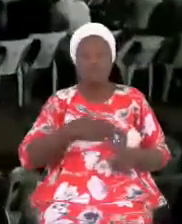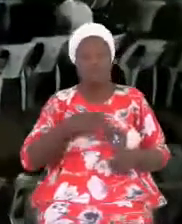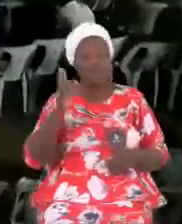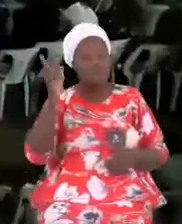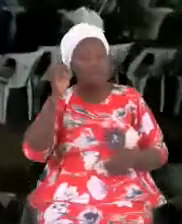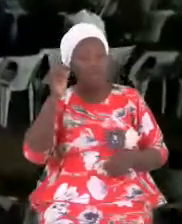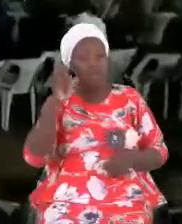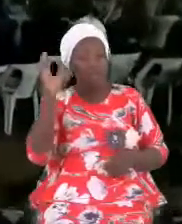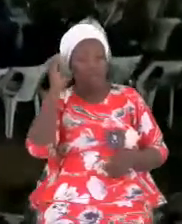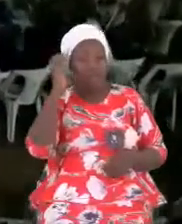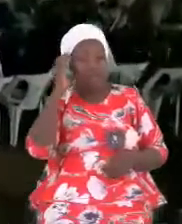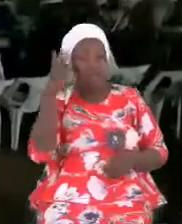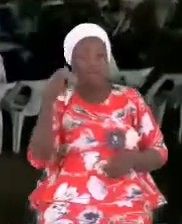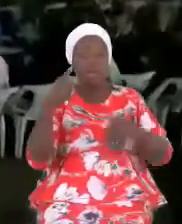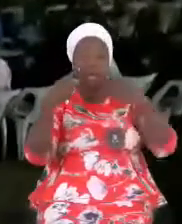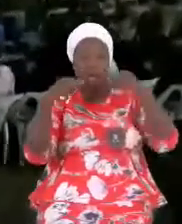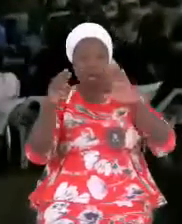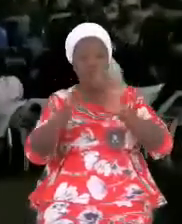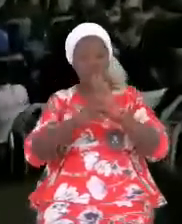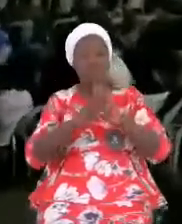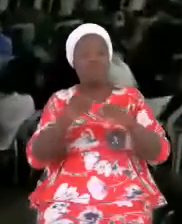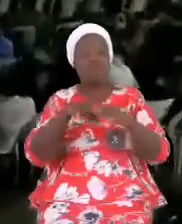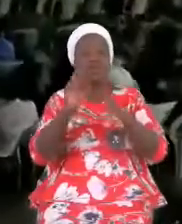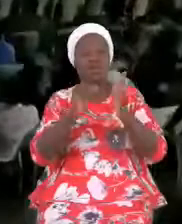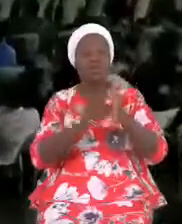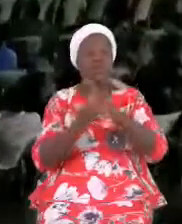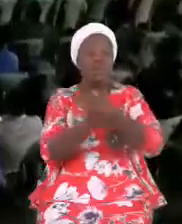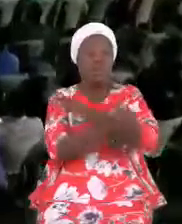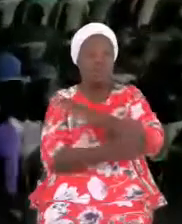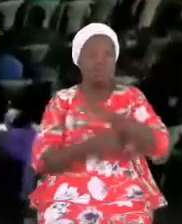4 p.m. next Sunday.